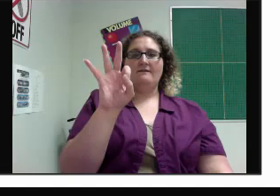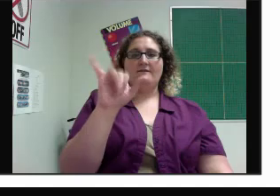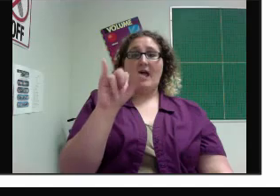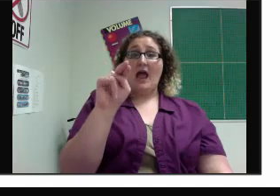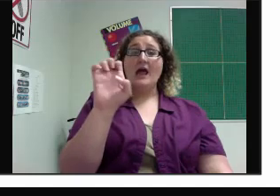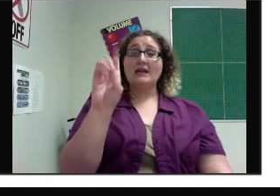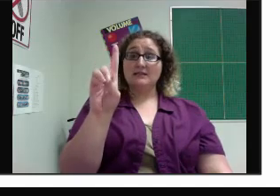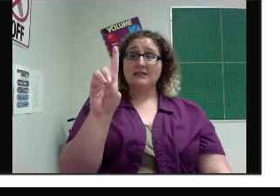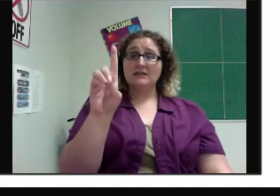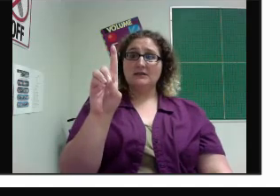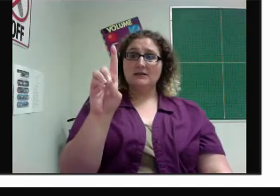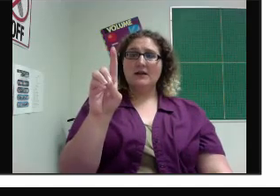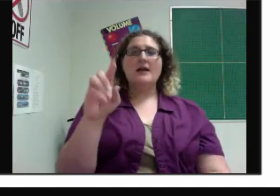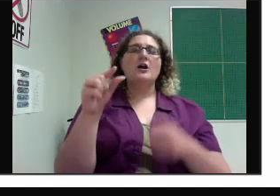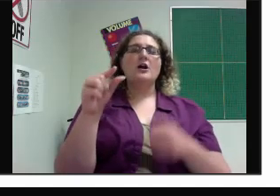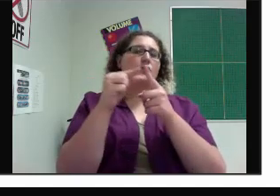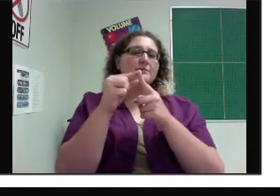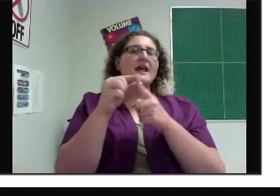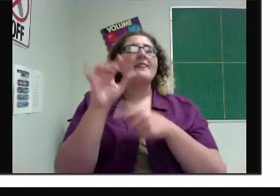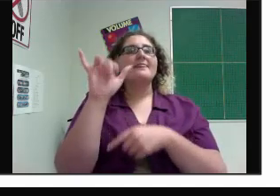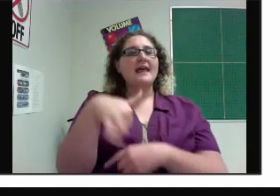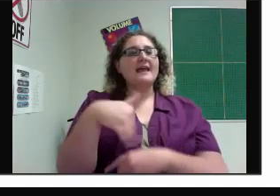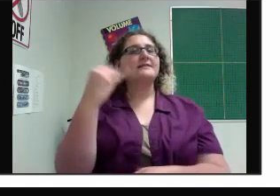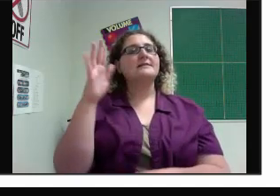Undefined terms